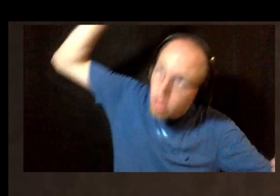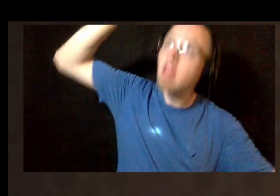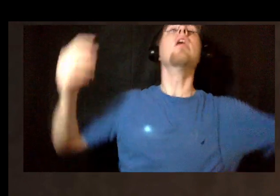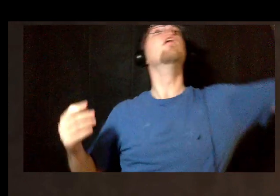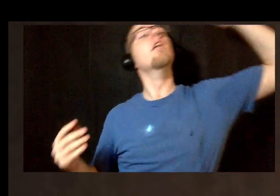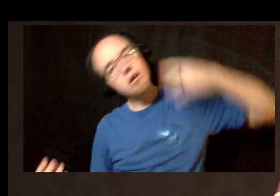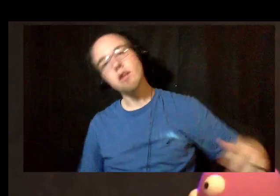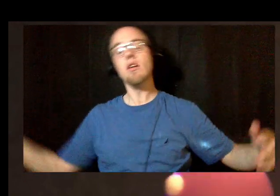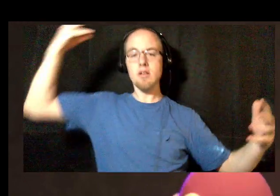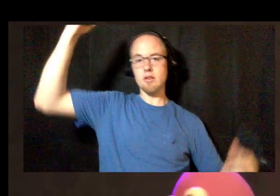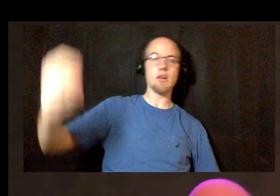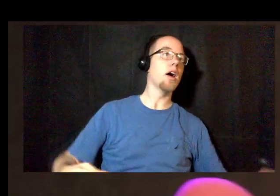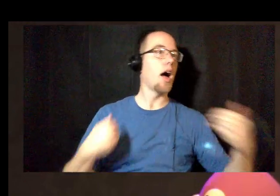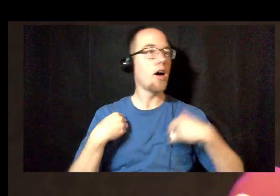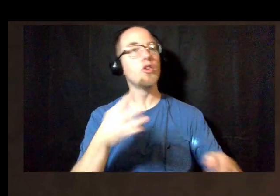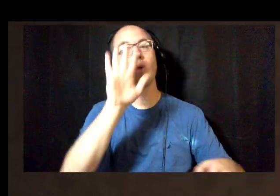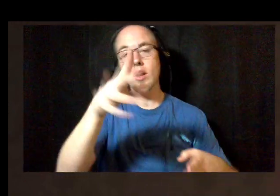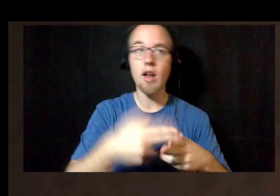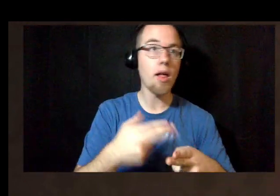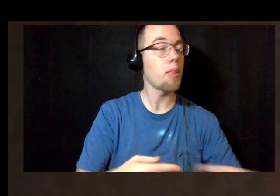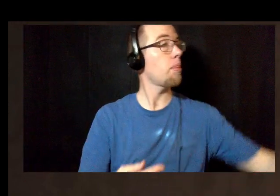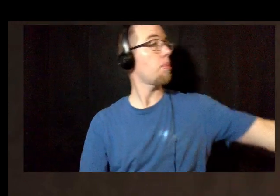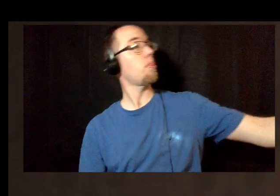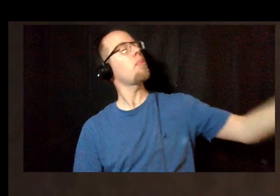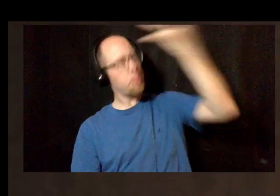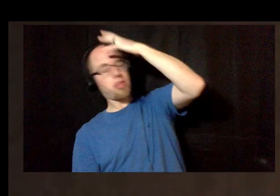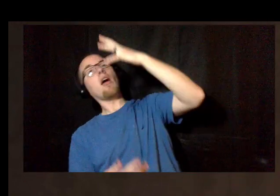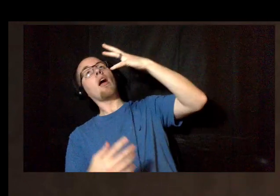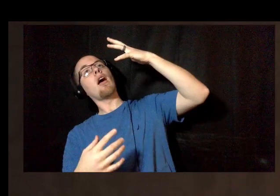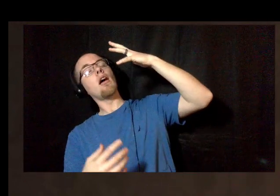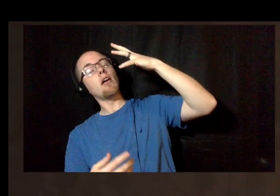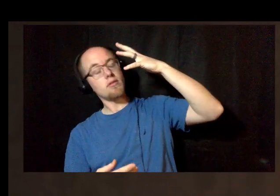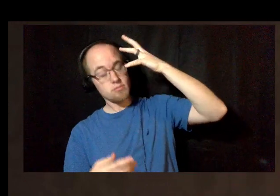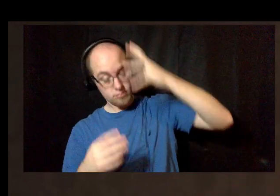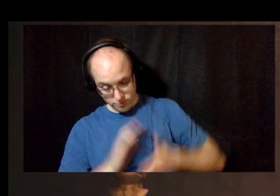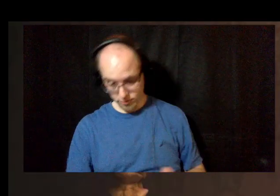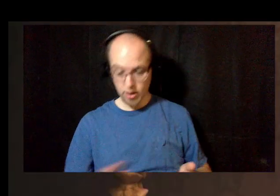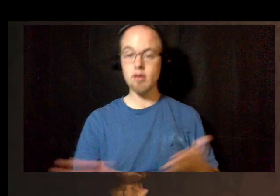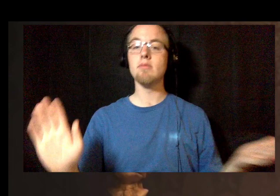a chunk of shit with your name on it finally cleans you up.